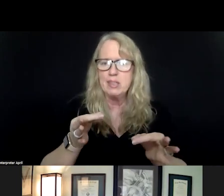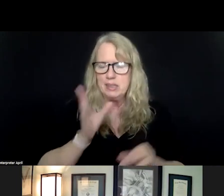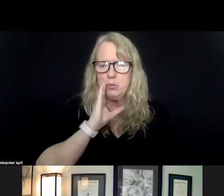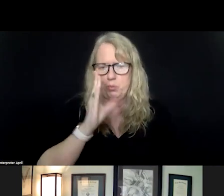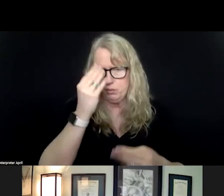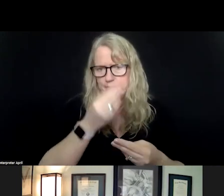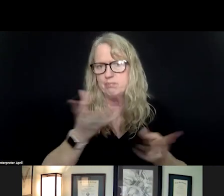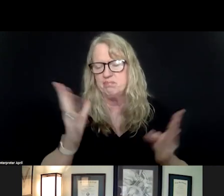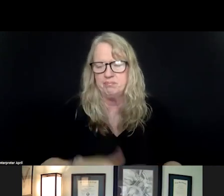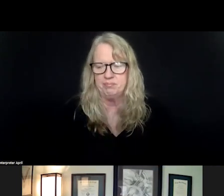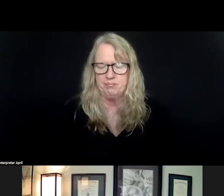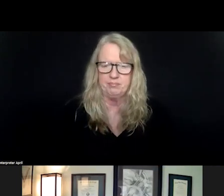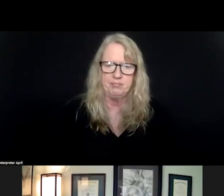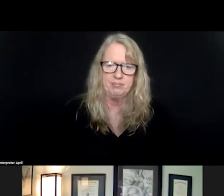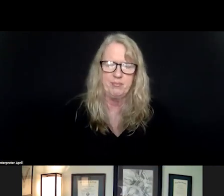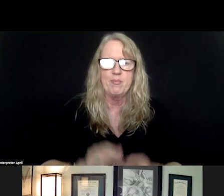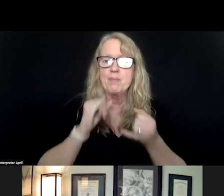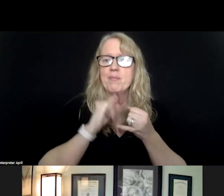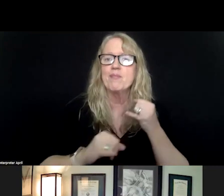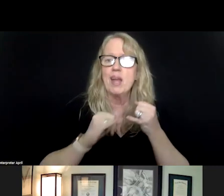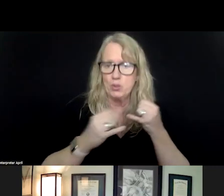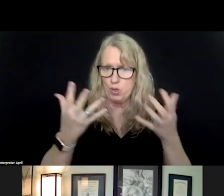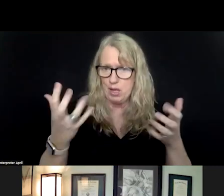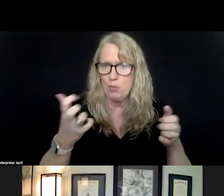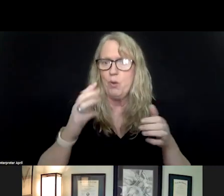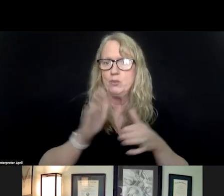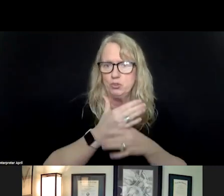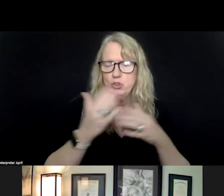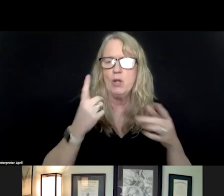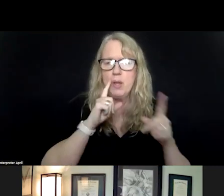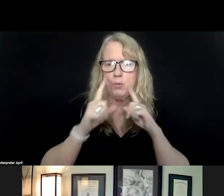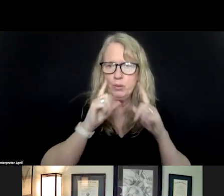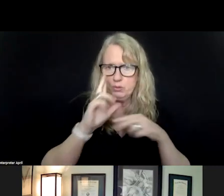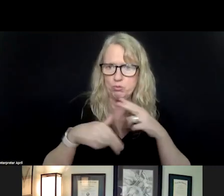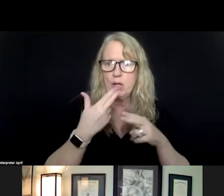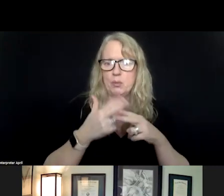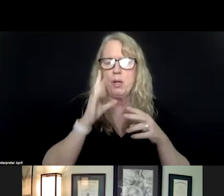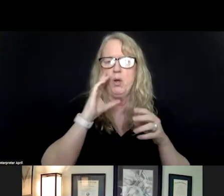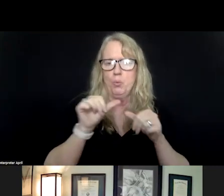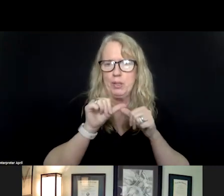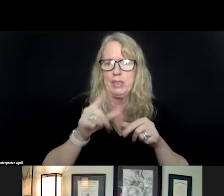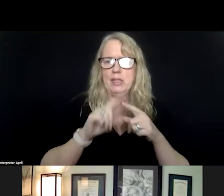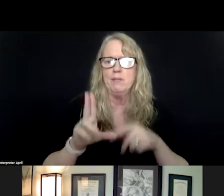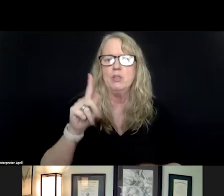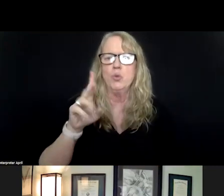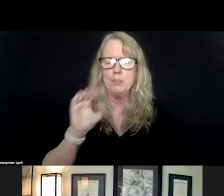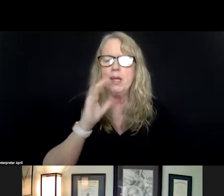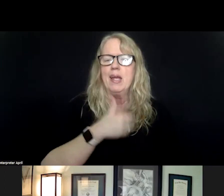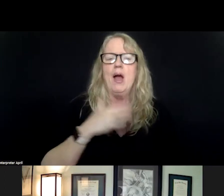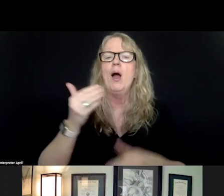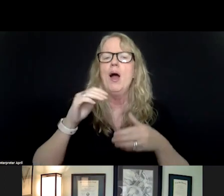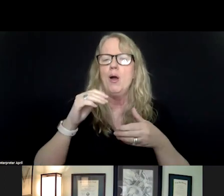on. And then finally, I did want to share, I know we've talked a lot about how we are continually updating our partner